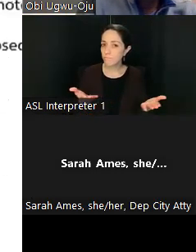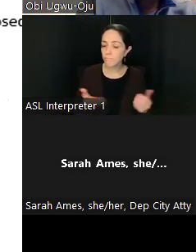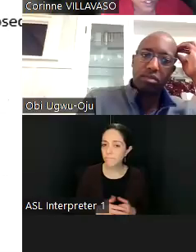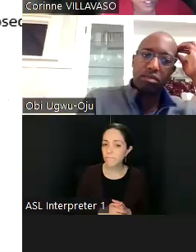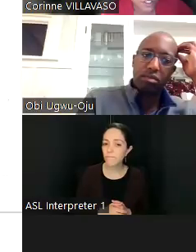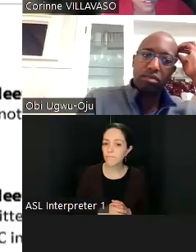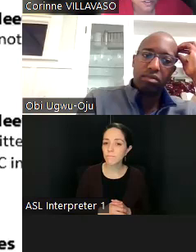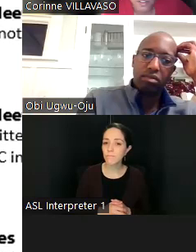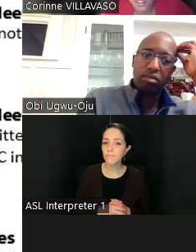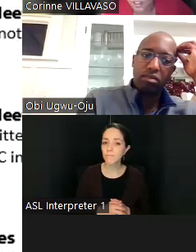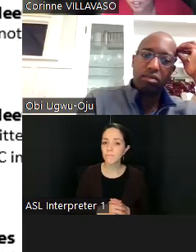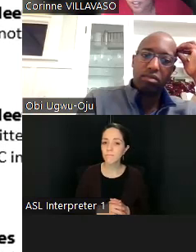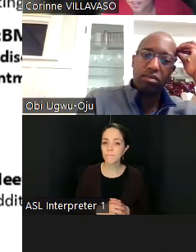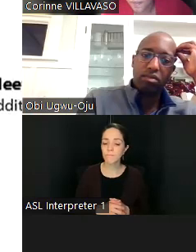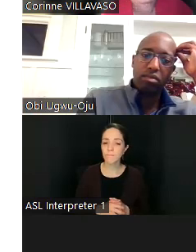comments for the discussion?